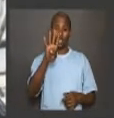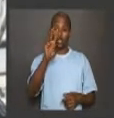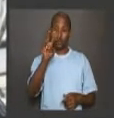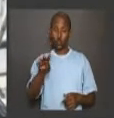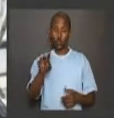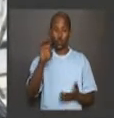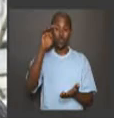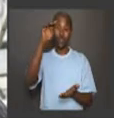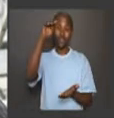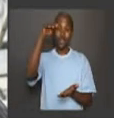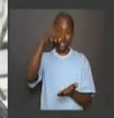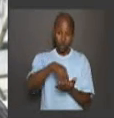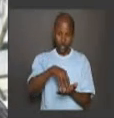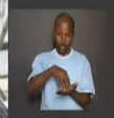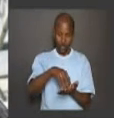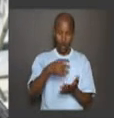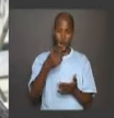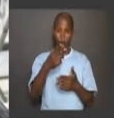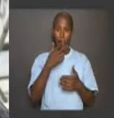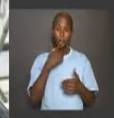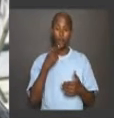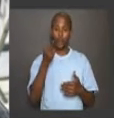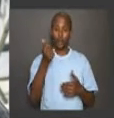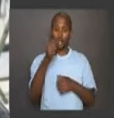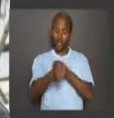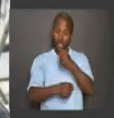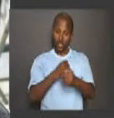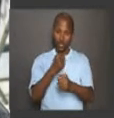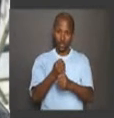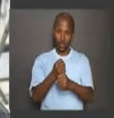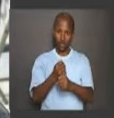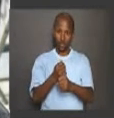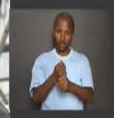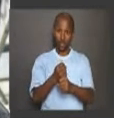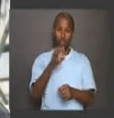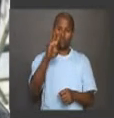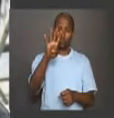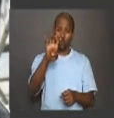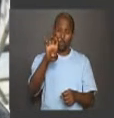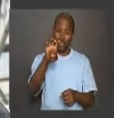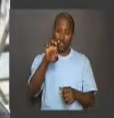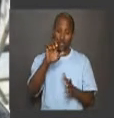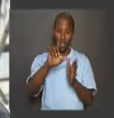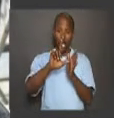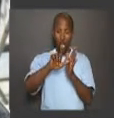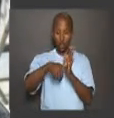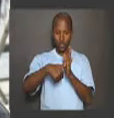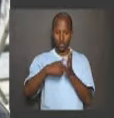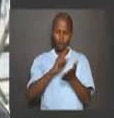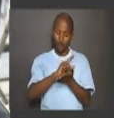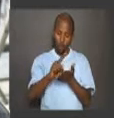bir a year and works 40 hours each week.